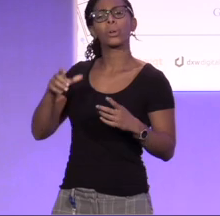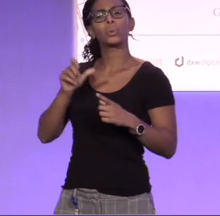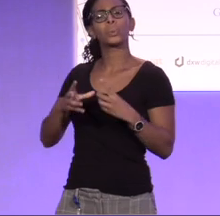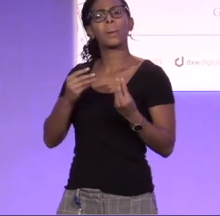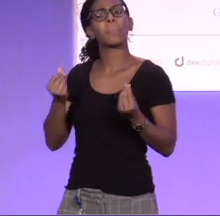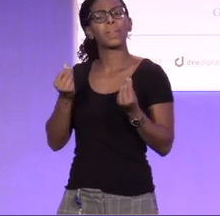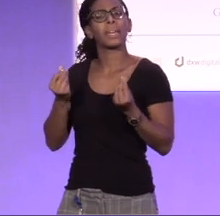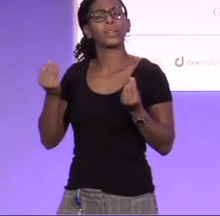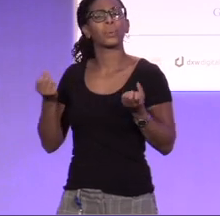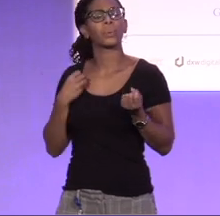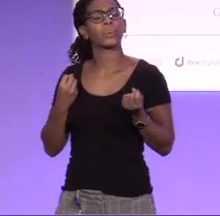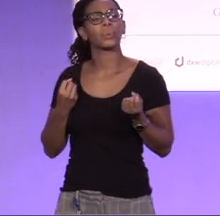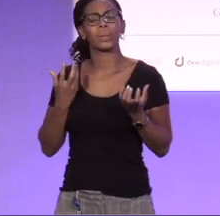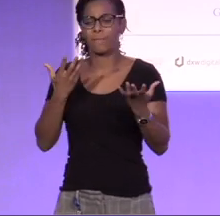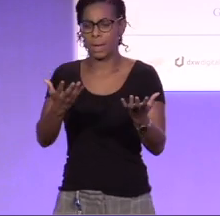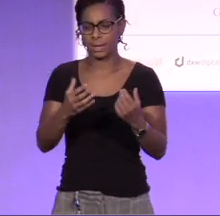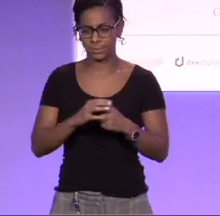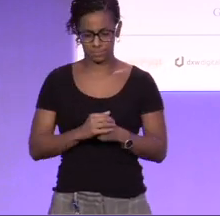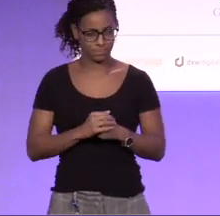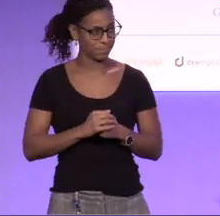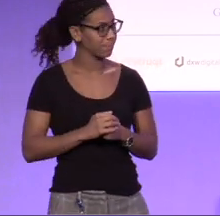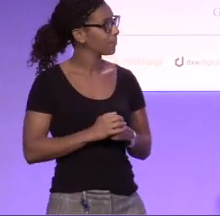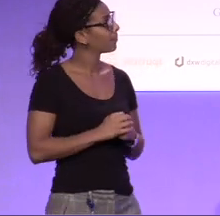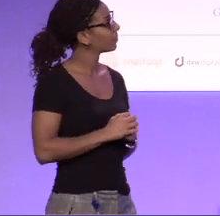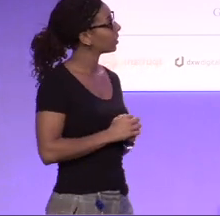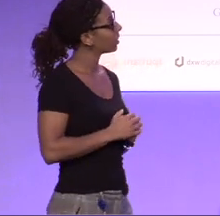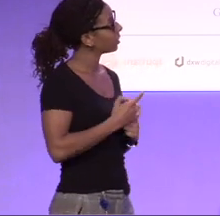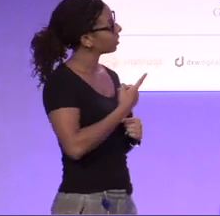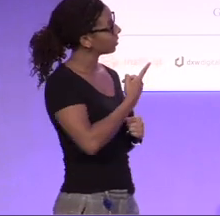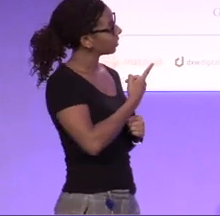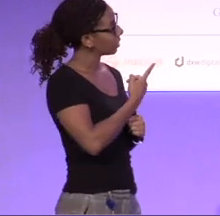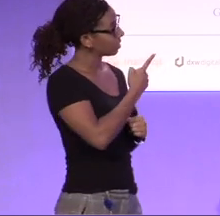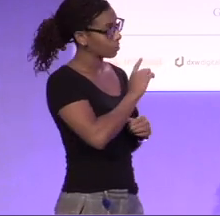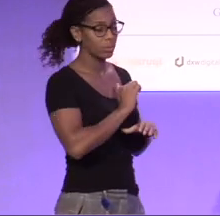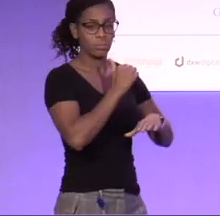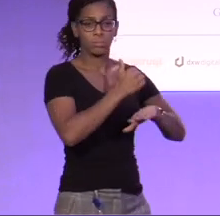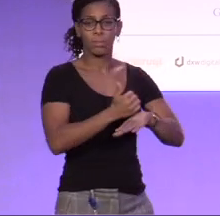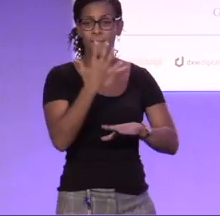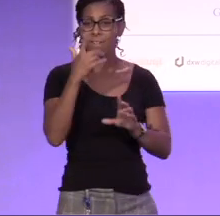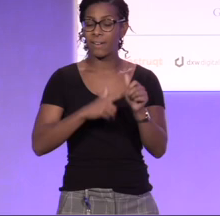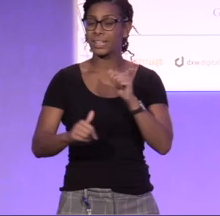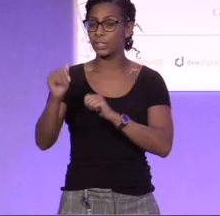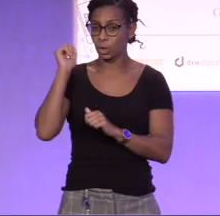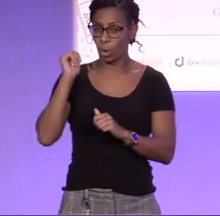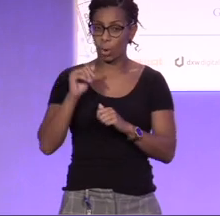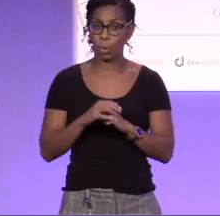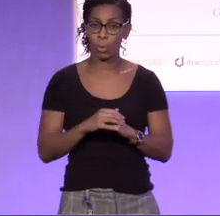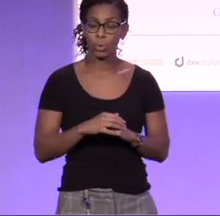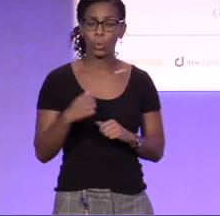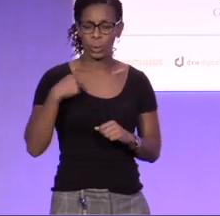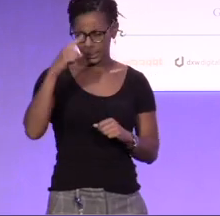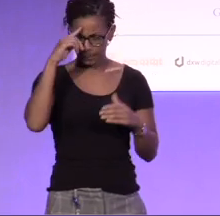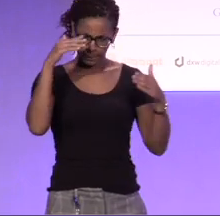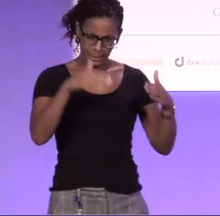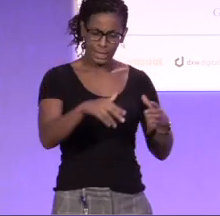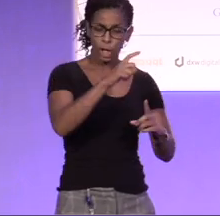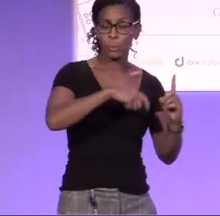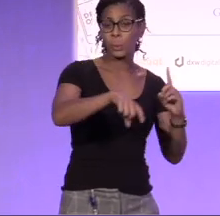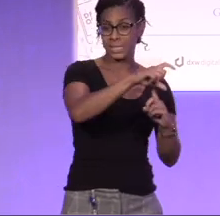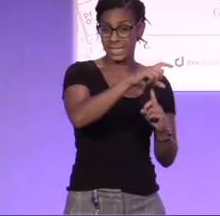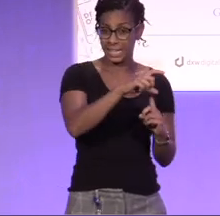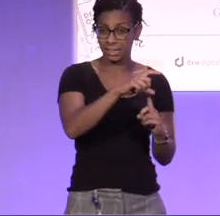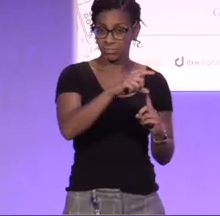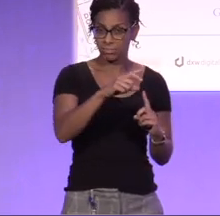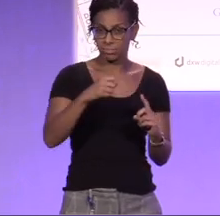back. So Technovo was founded 5 years ago, and community has always been at the heart of what we do. As a business, it's what we're